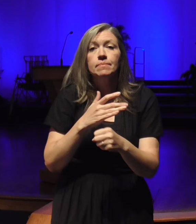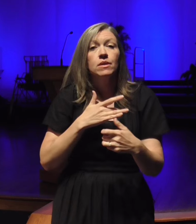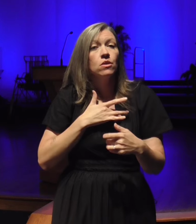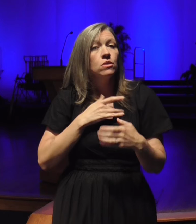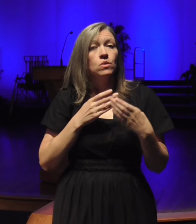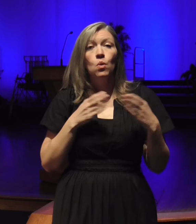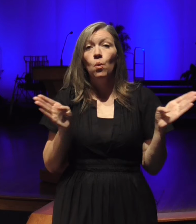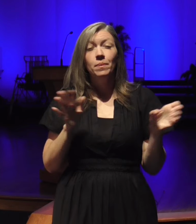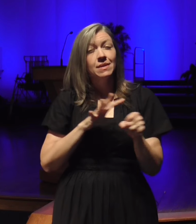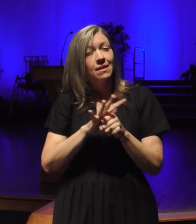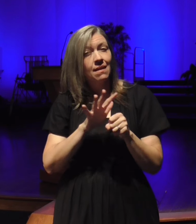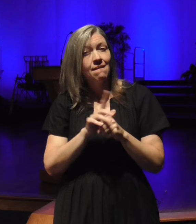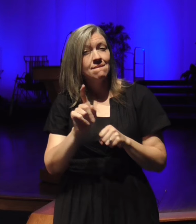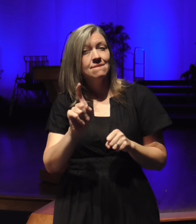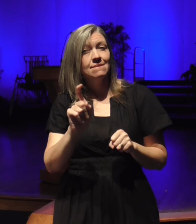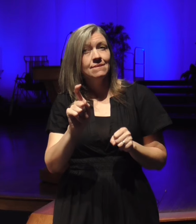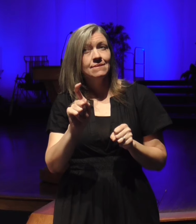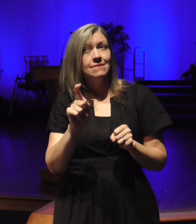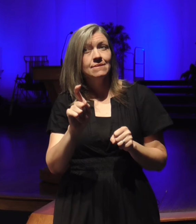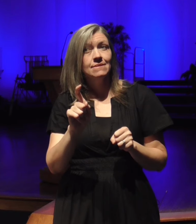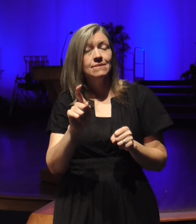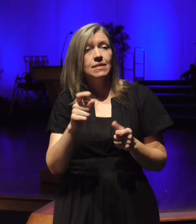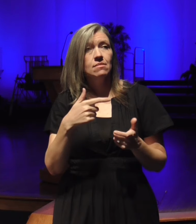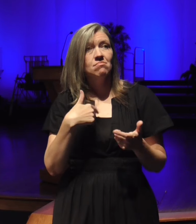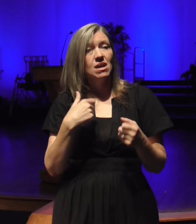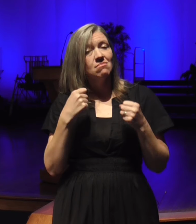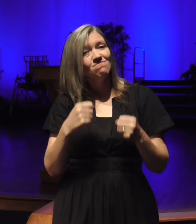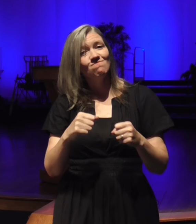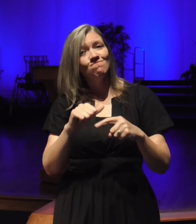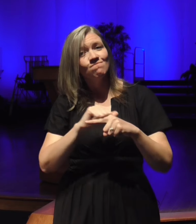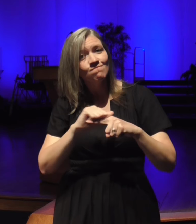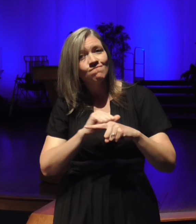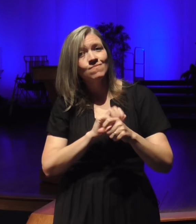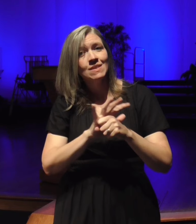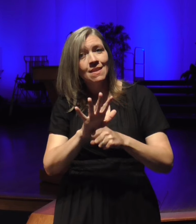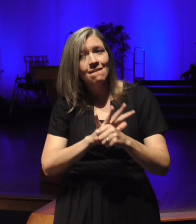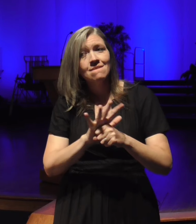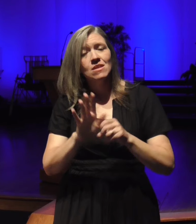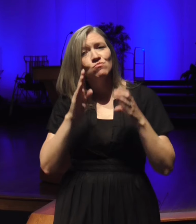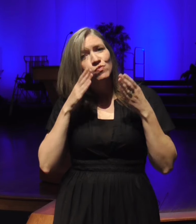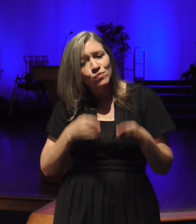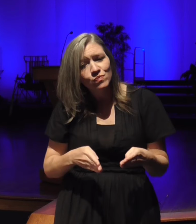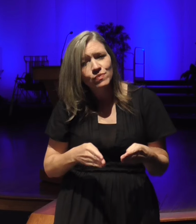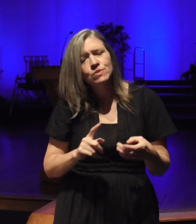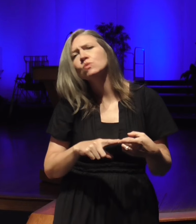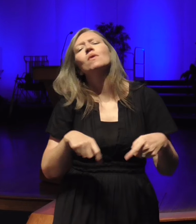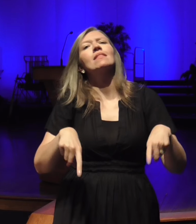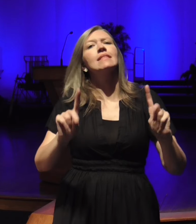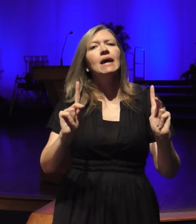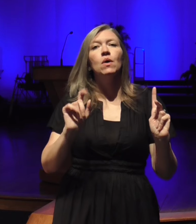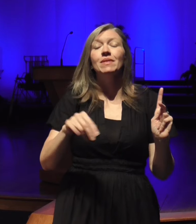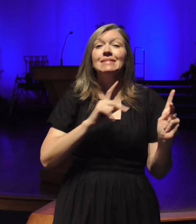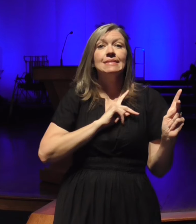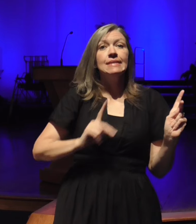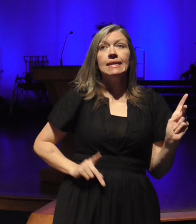I willing? Am I courageous enough? Am I open-hearted enough? Am